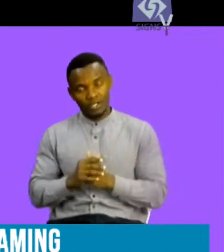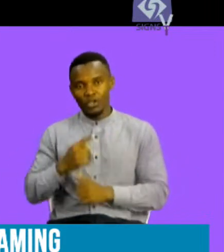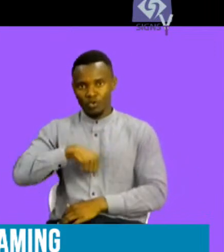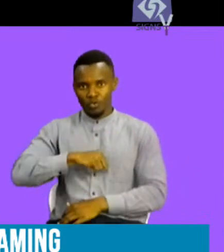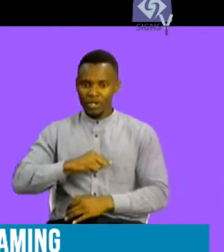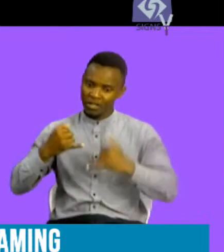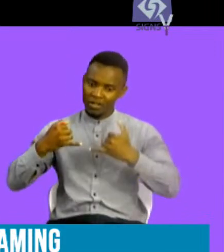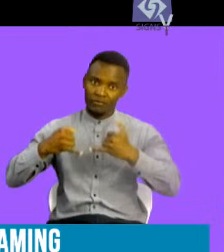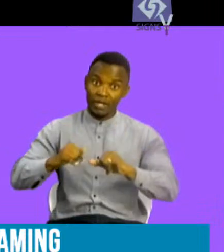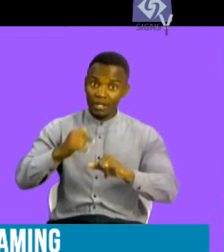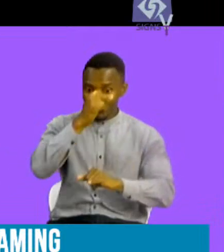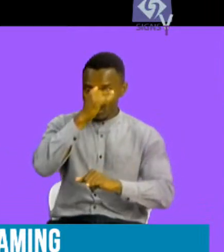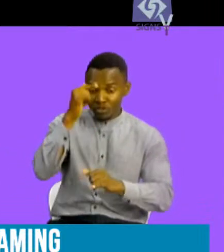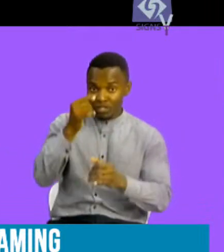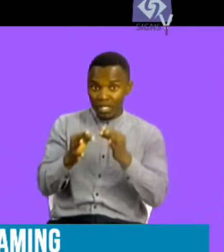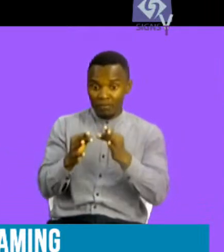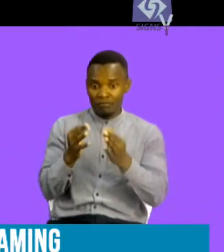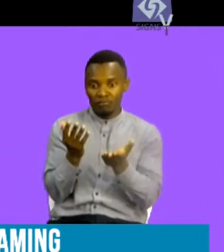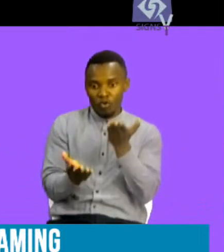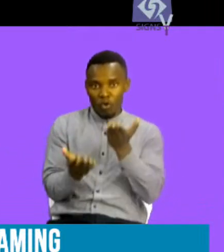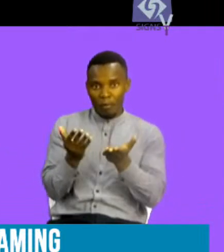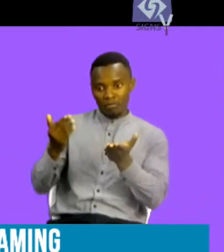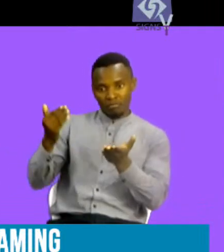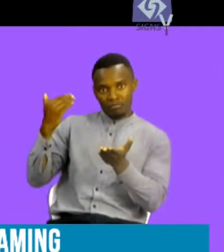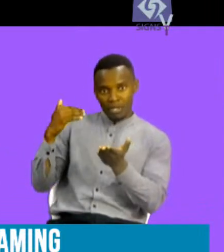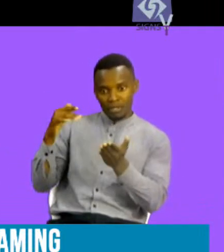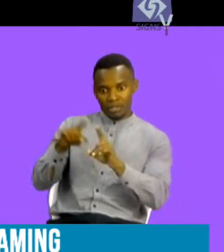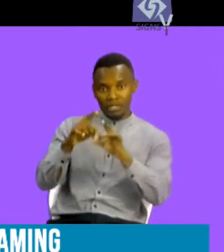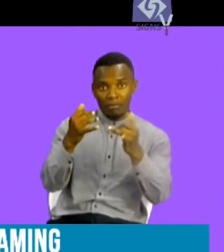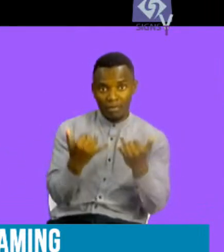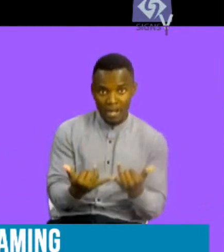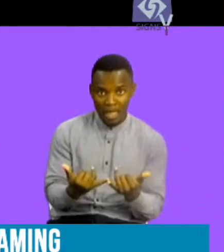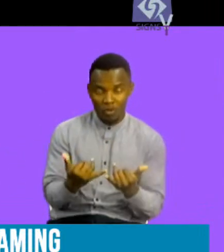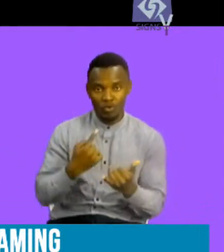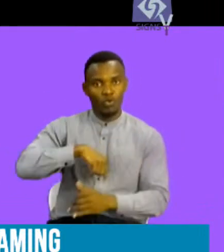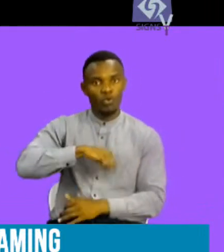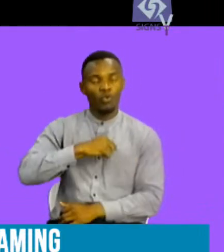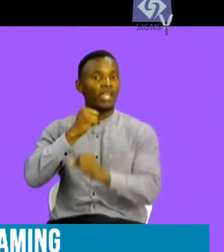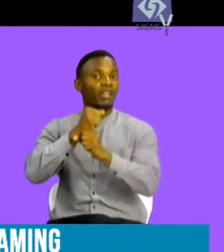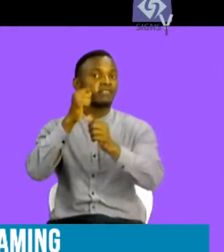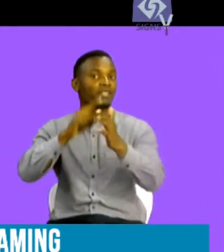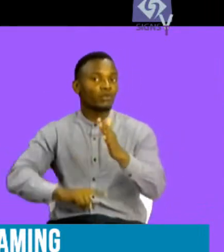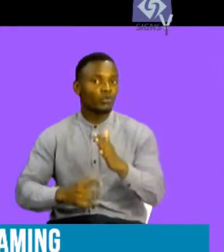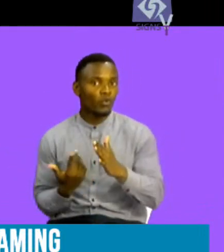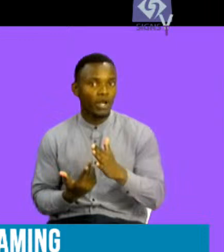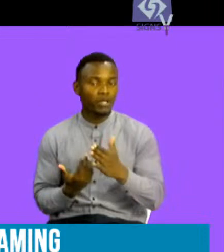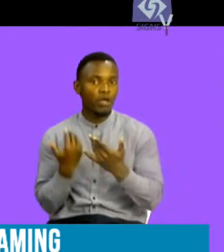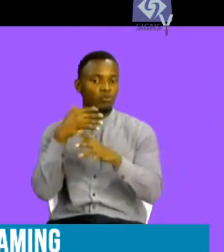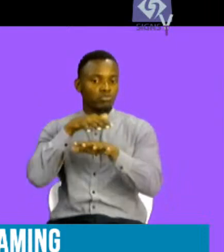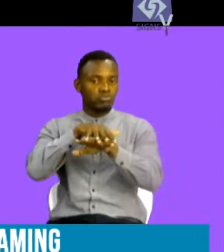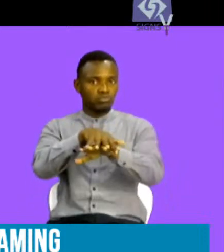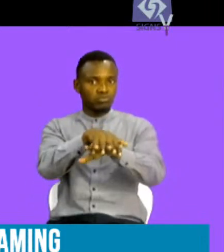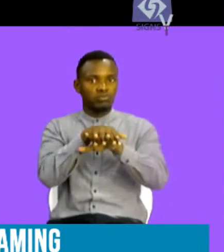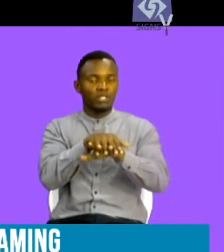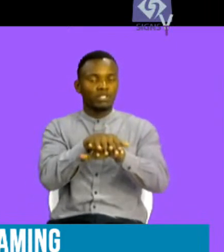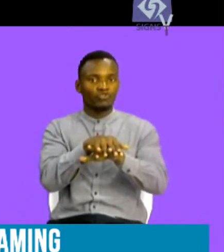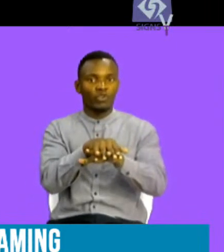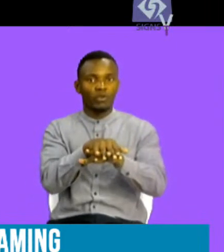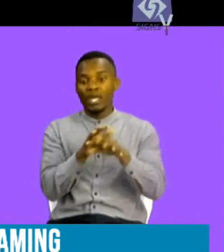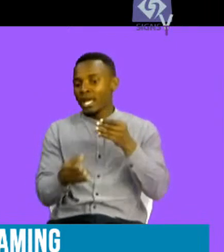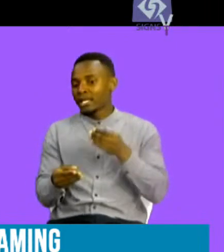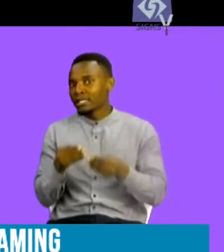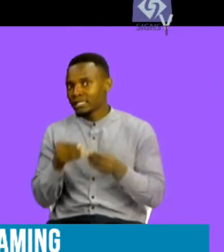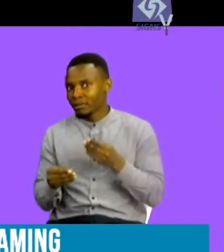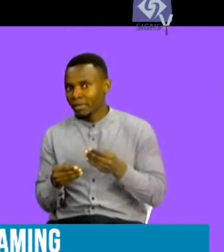we were some years back and where we are now, we have been able to mainstream disability in most of the